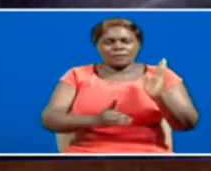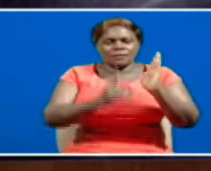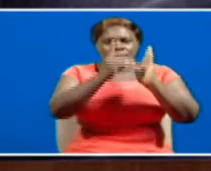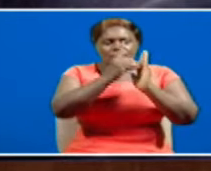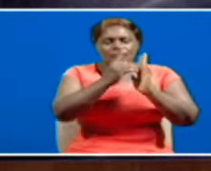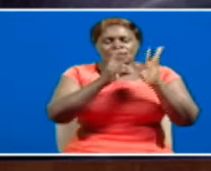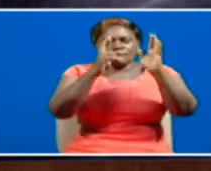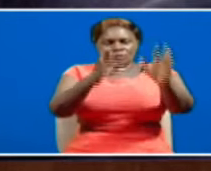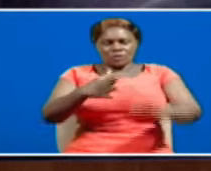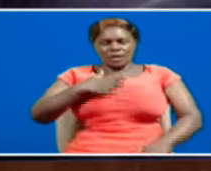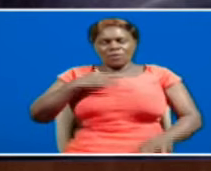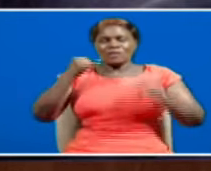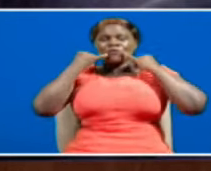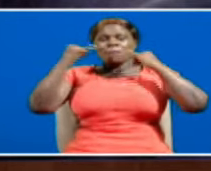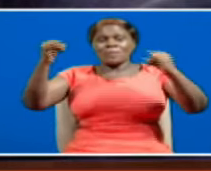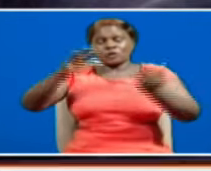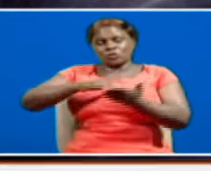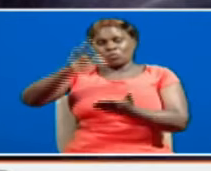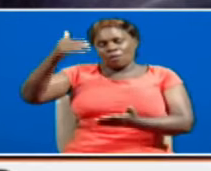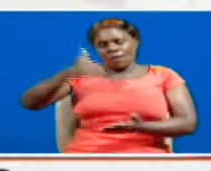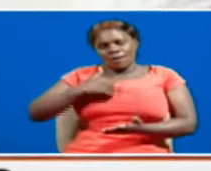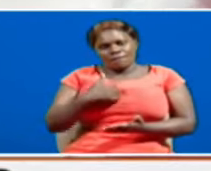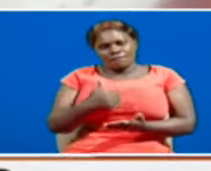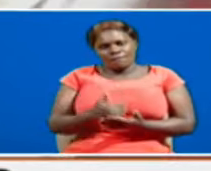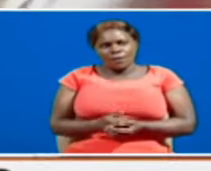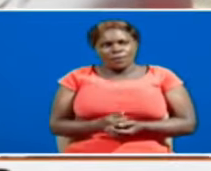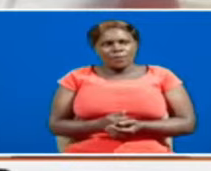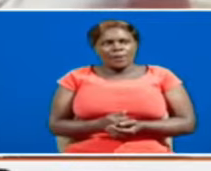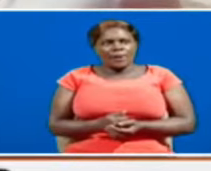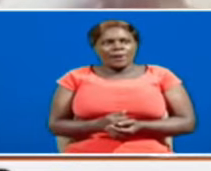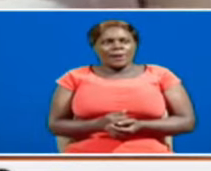Jeff Kirui with the details.